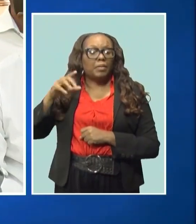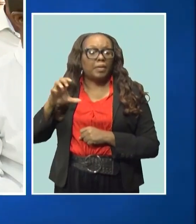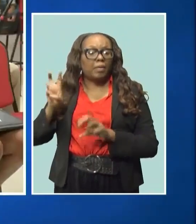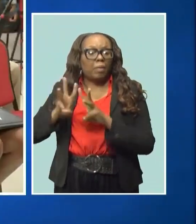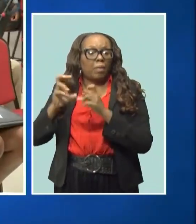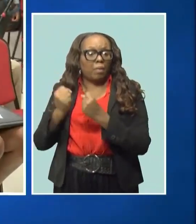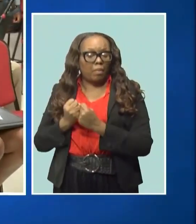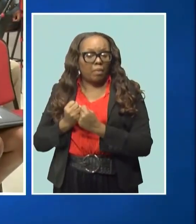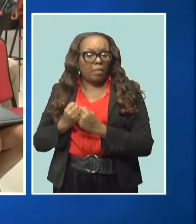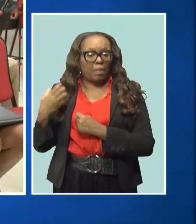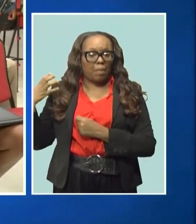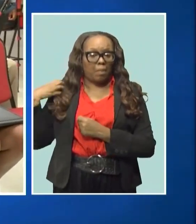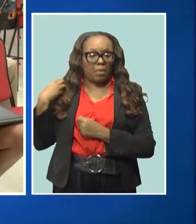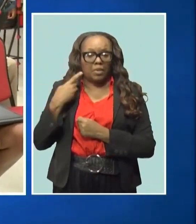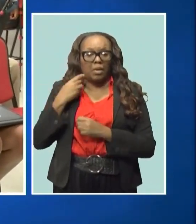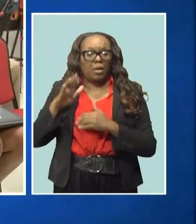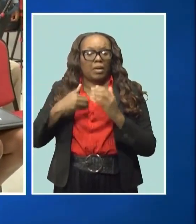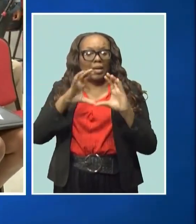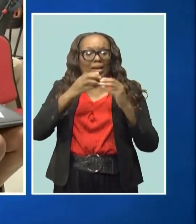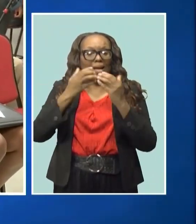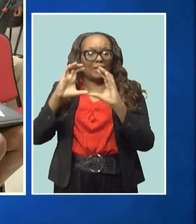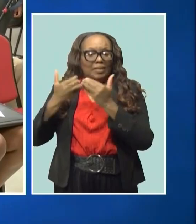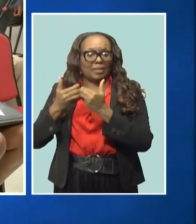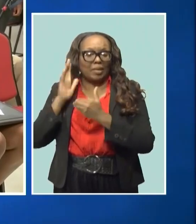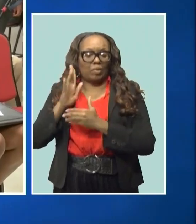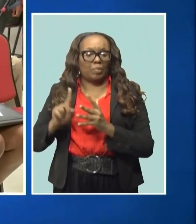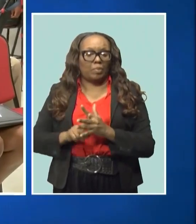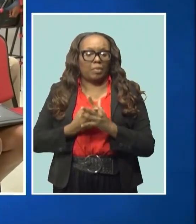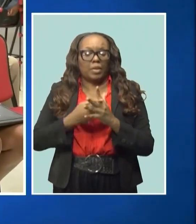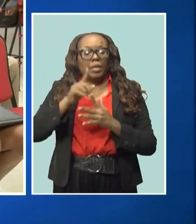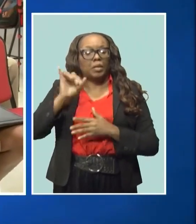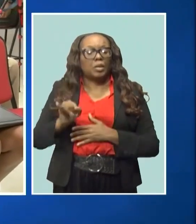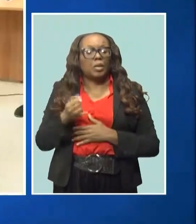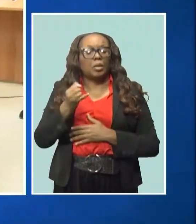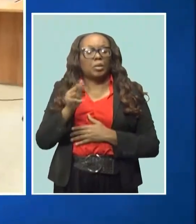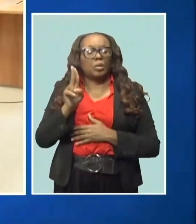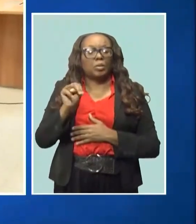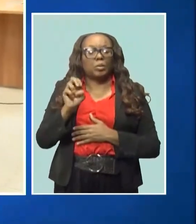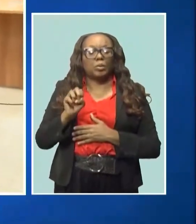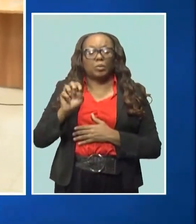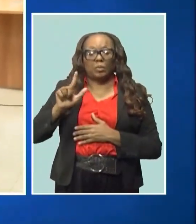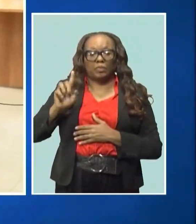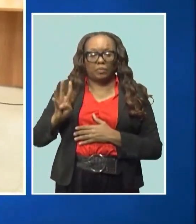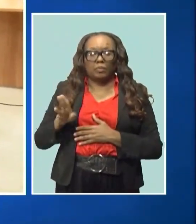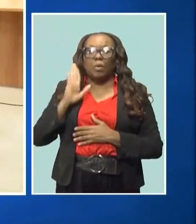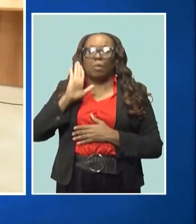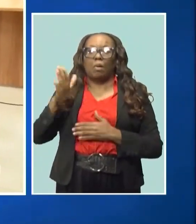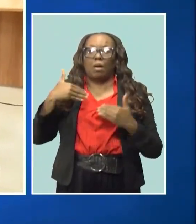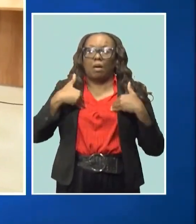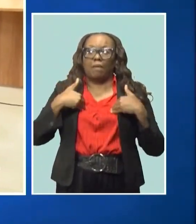Graves says the courses, which are set to begin on June 24th, are tailored to give individuals a second chance to get their lives on